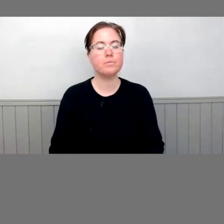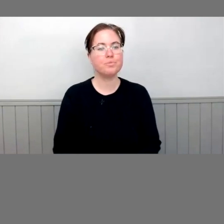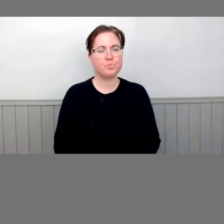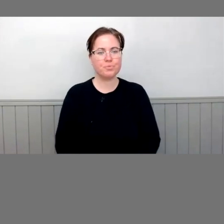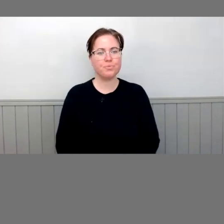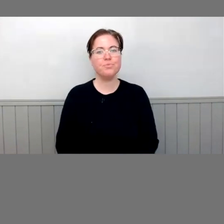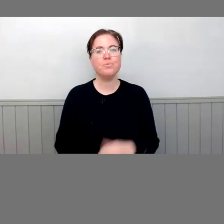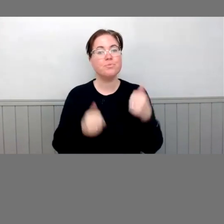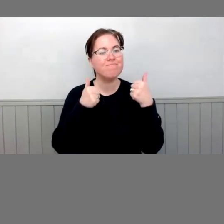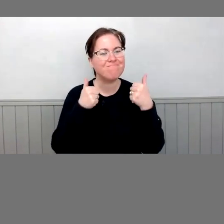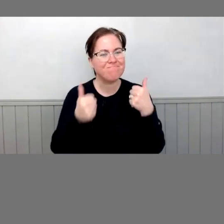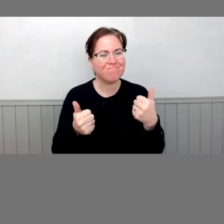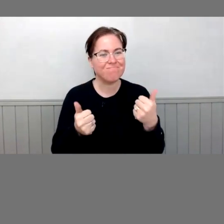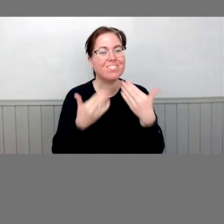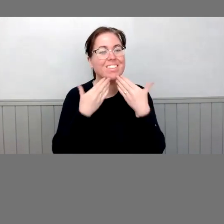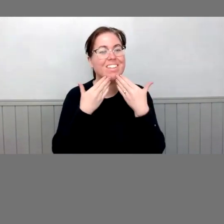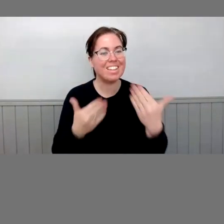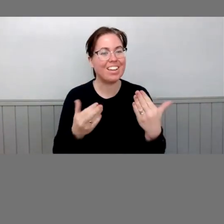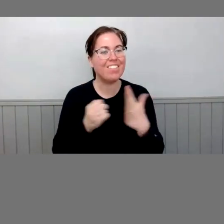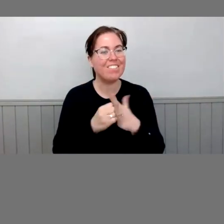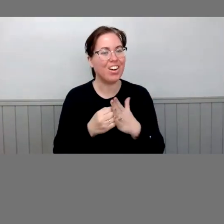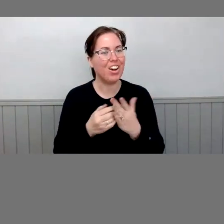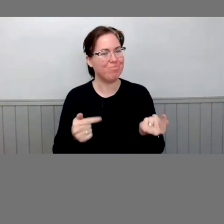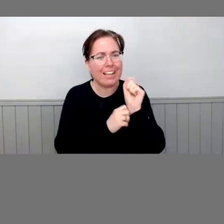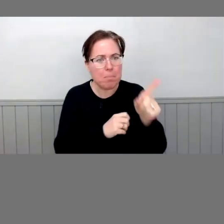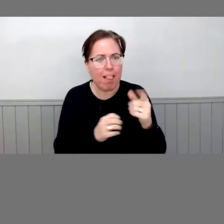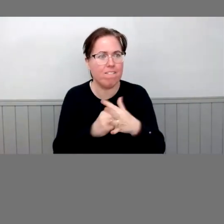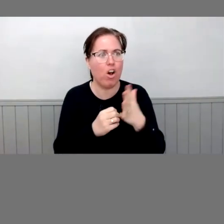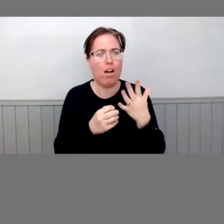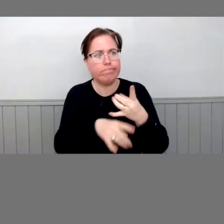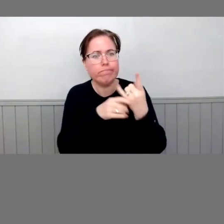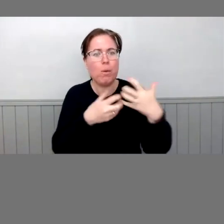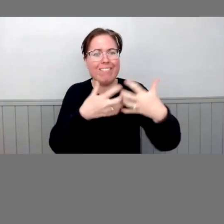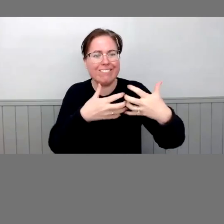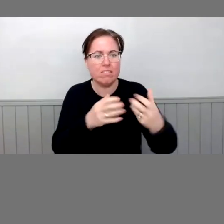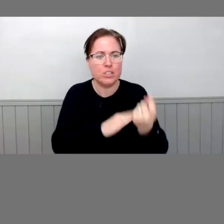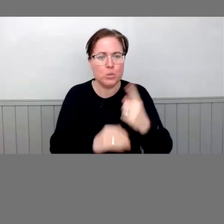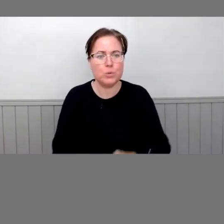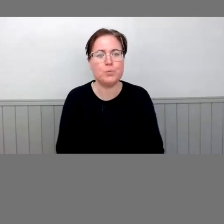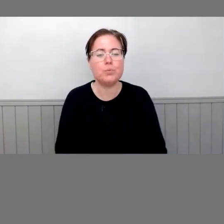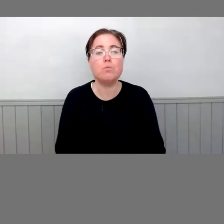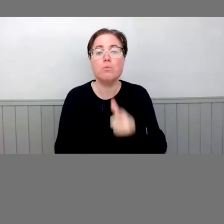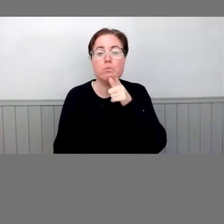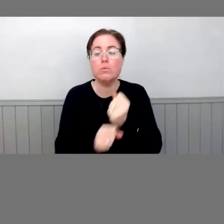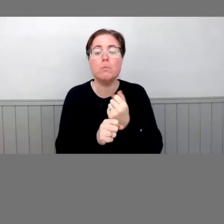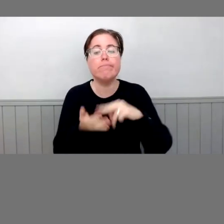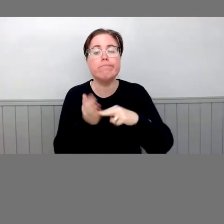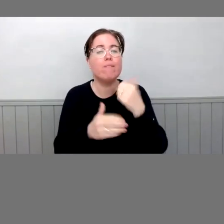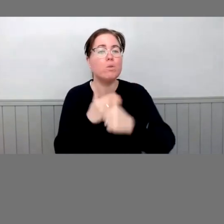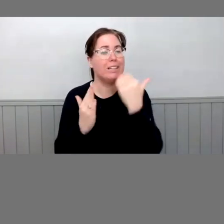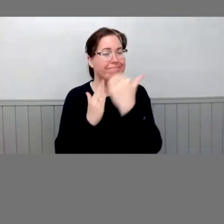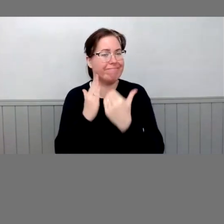Good afternoon, and thank you for joining our webinar today. Just to run through our running order today,